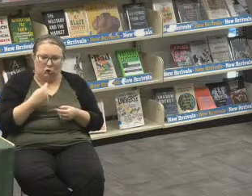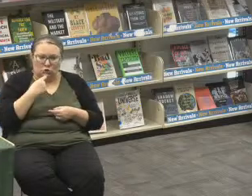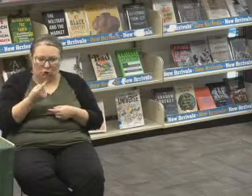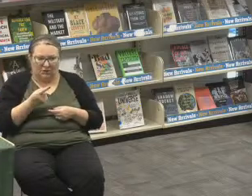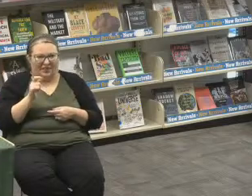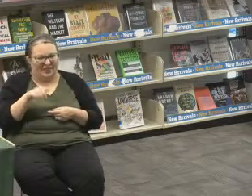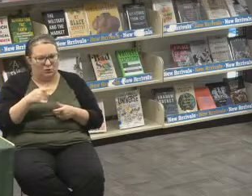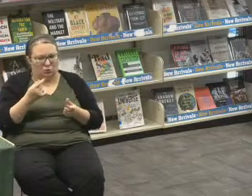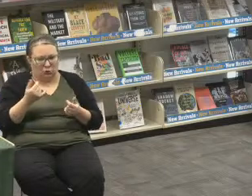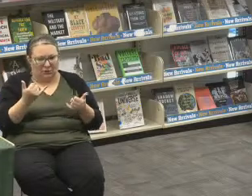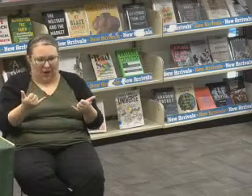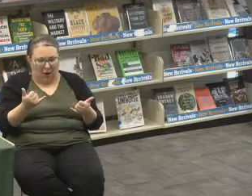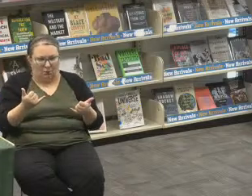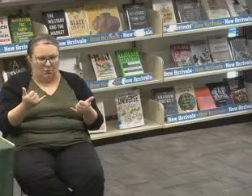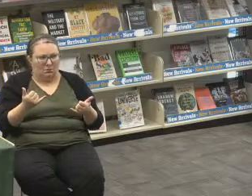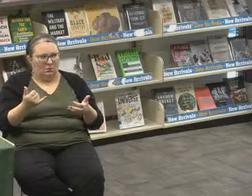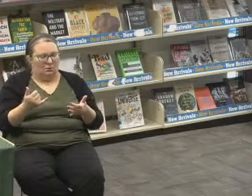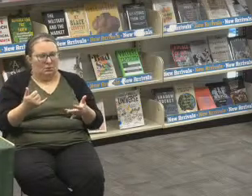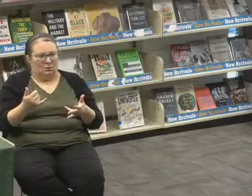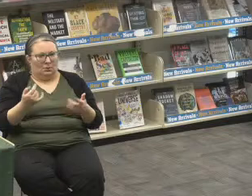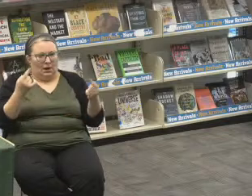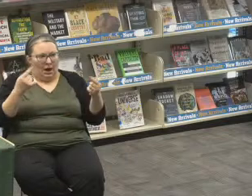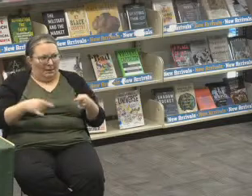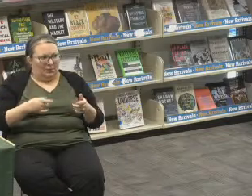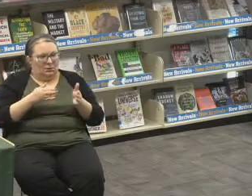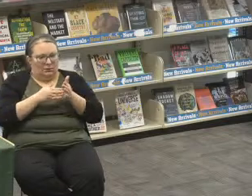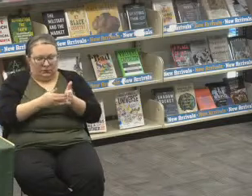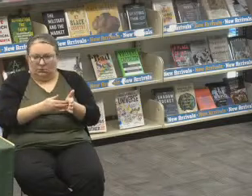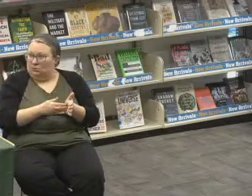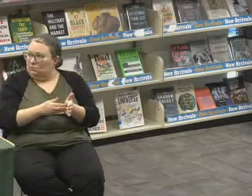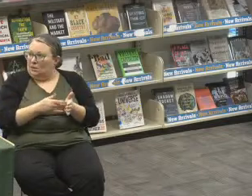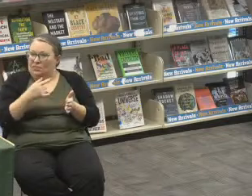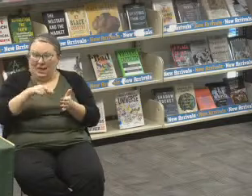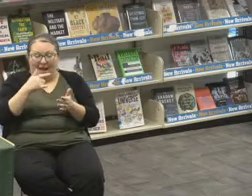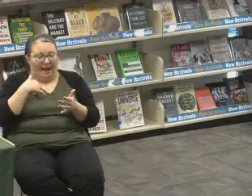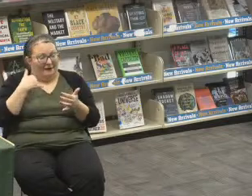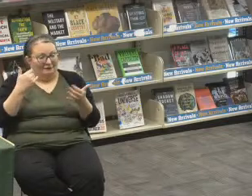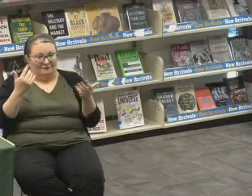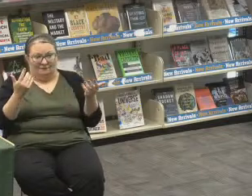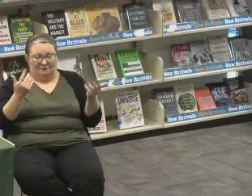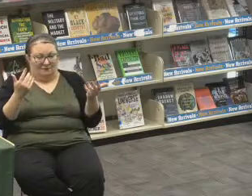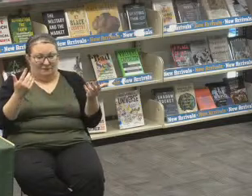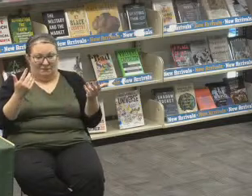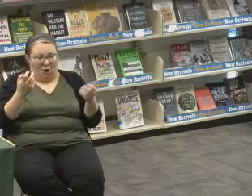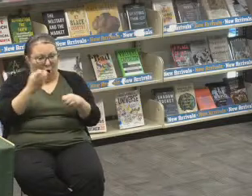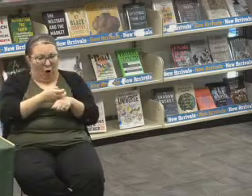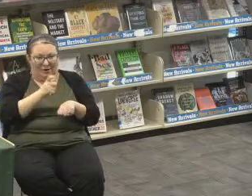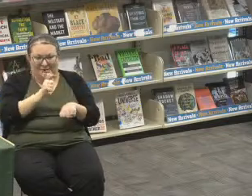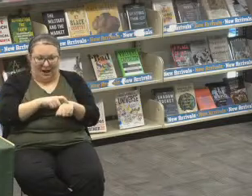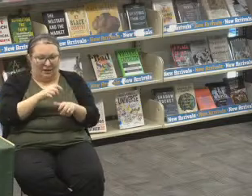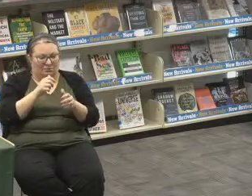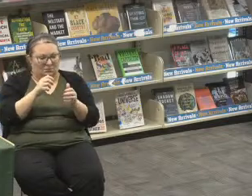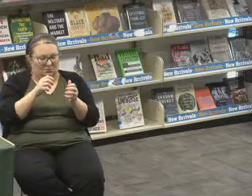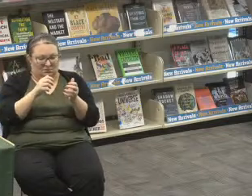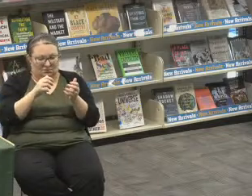told this is what you're going to do. And so what happens a lot of times is they have difficulties with that.